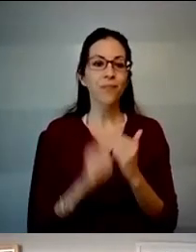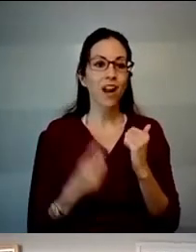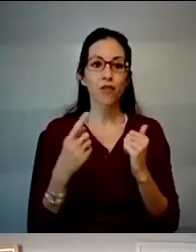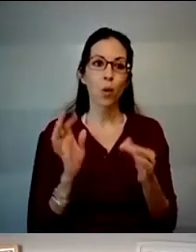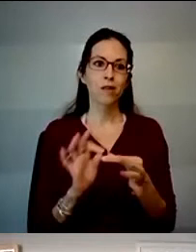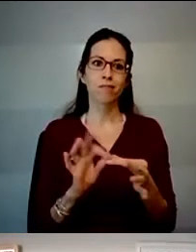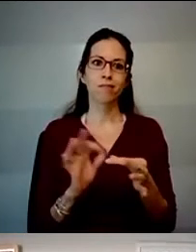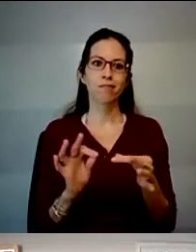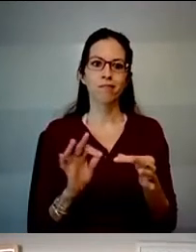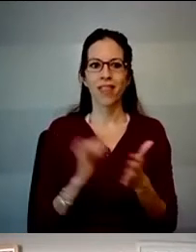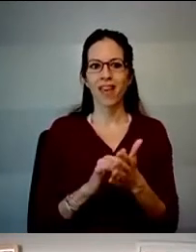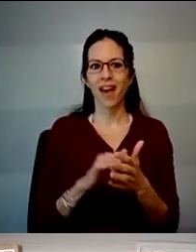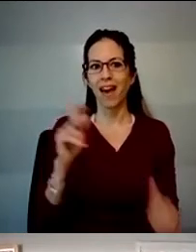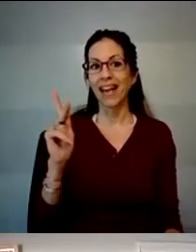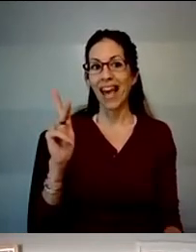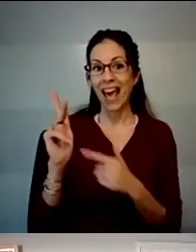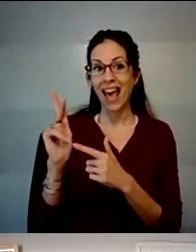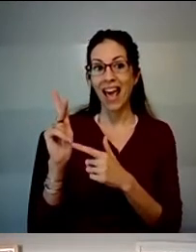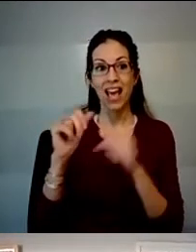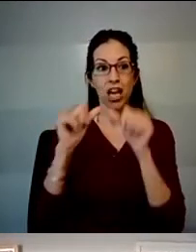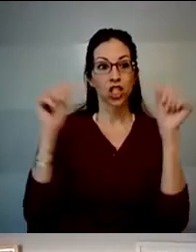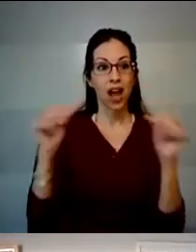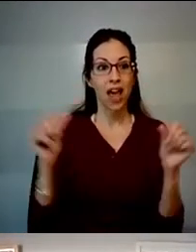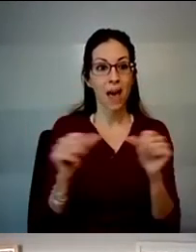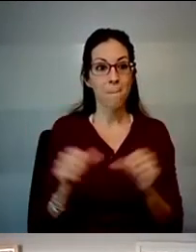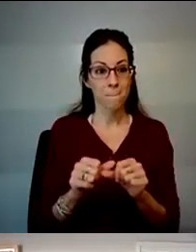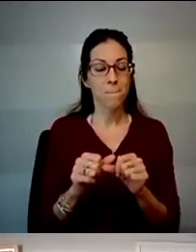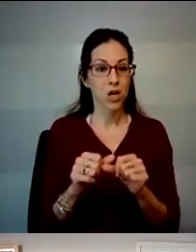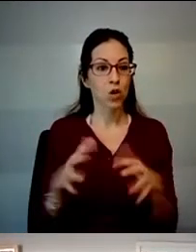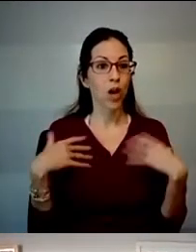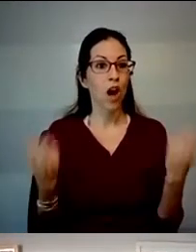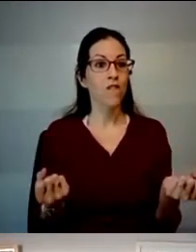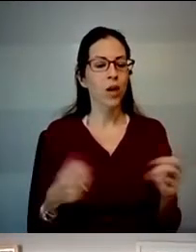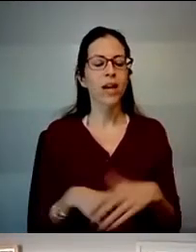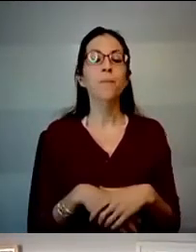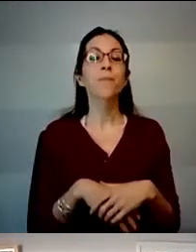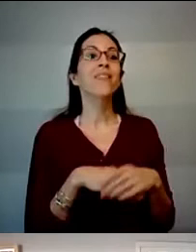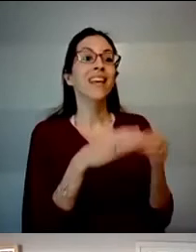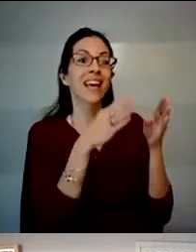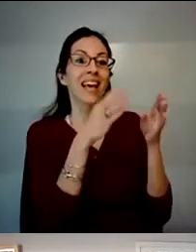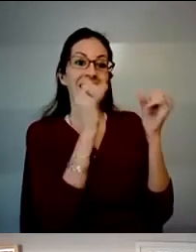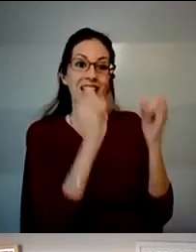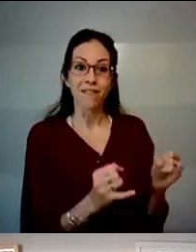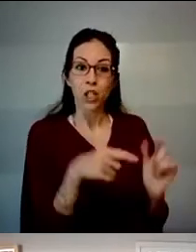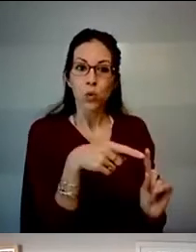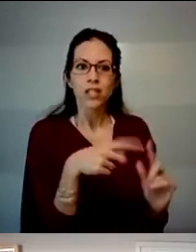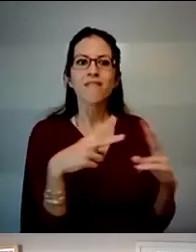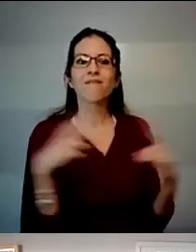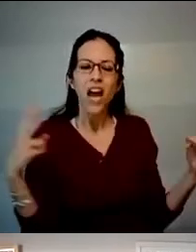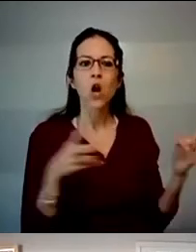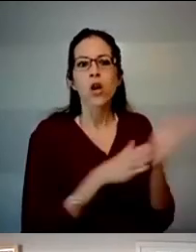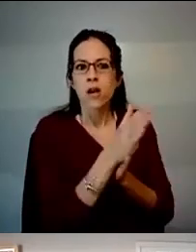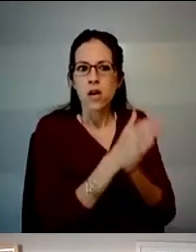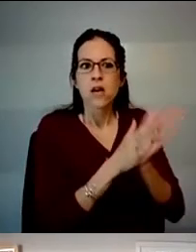K recovery, you know, the individuals are very, very passionate about their support for the